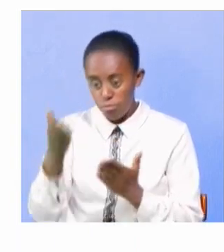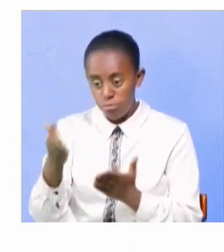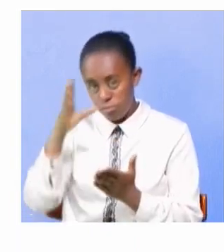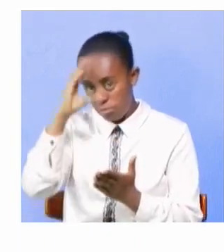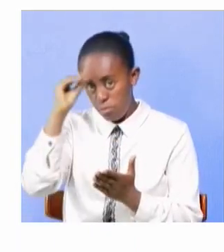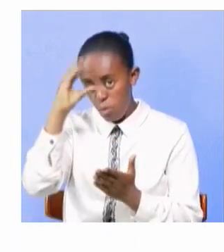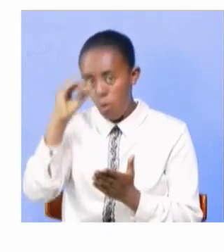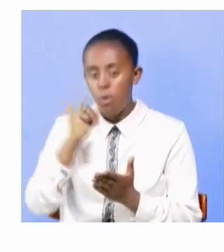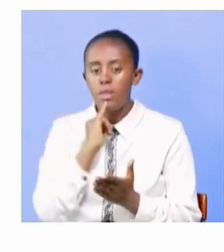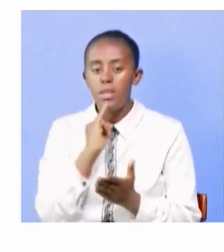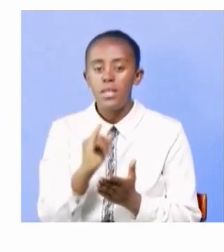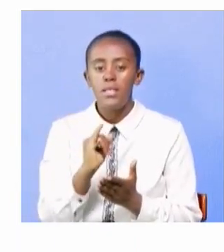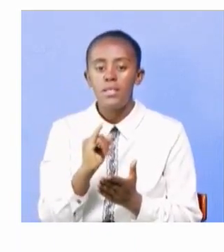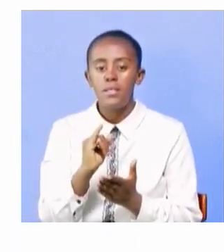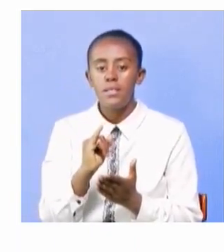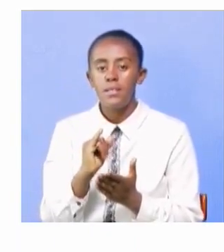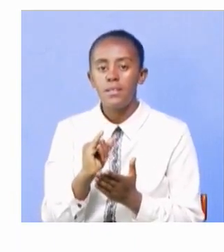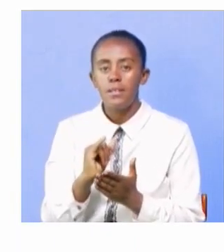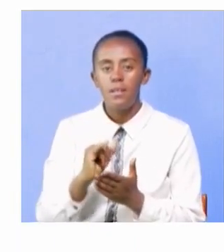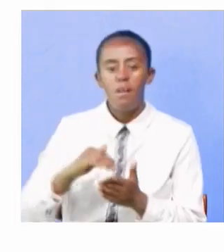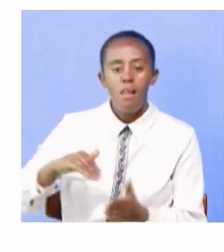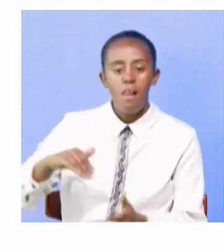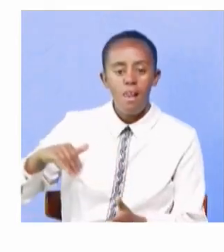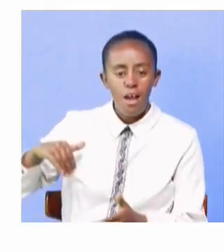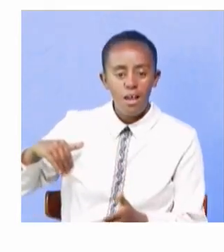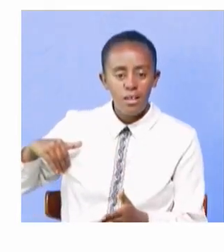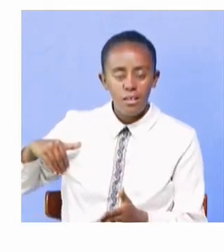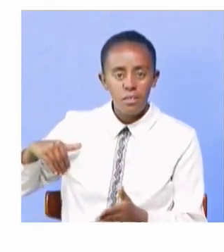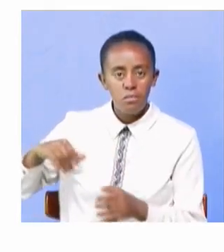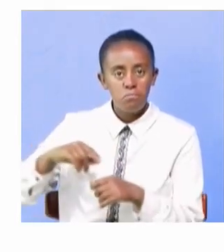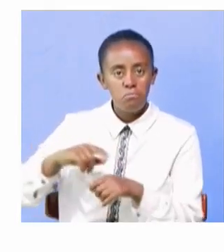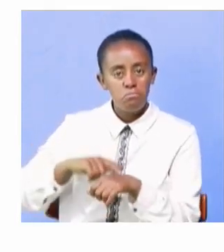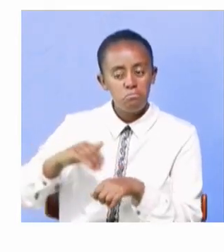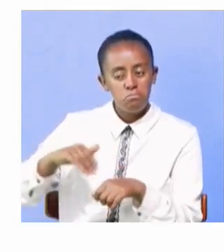is lagging